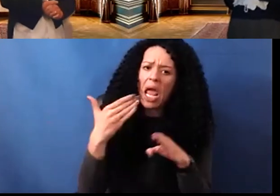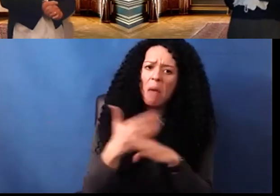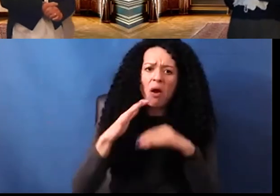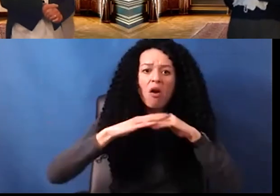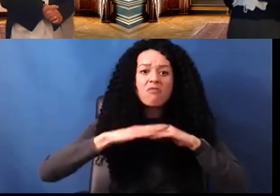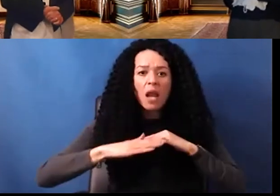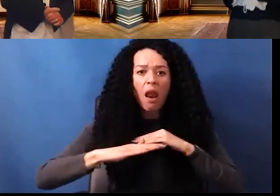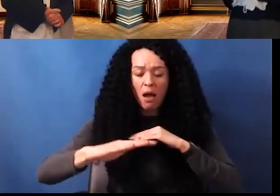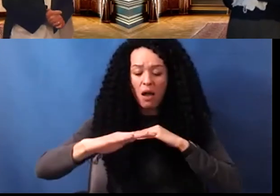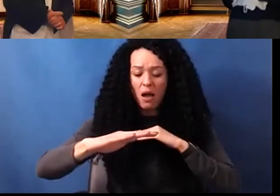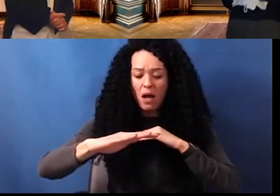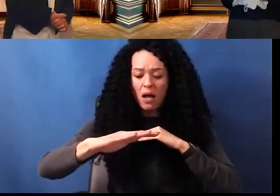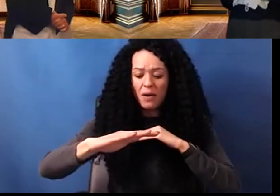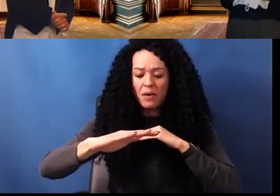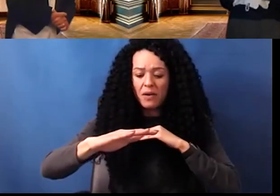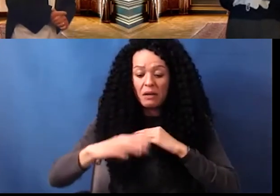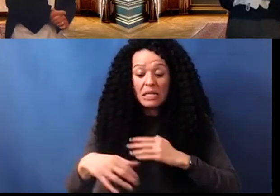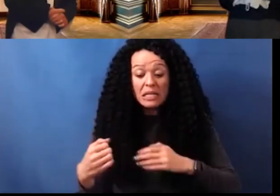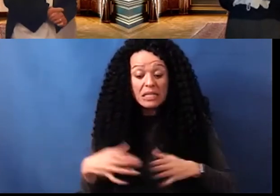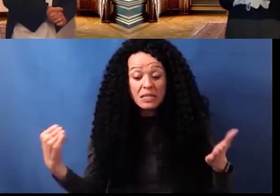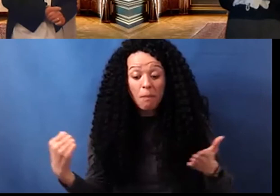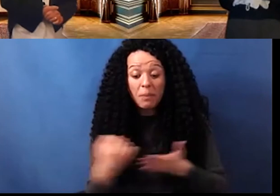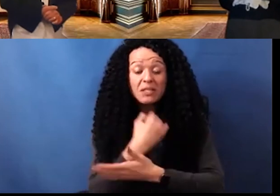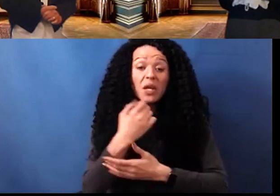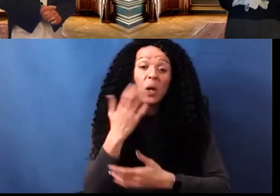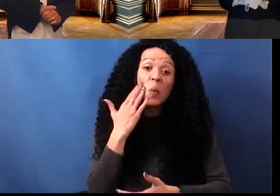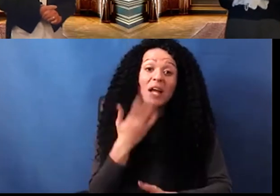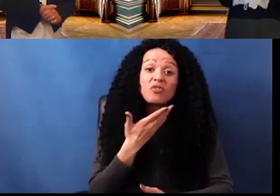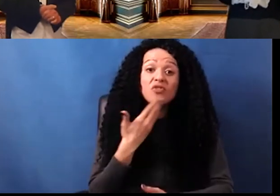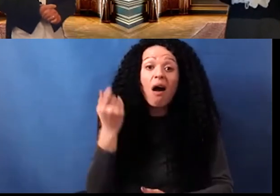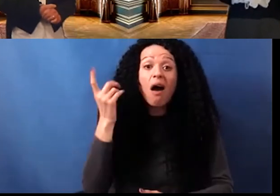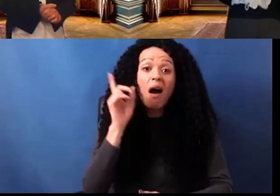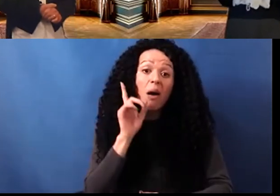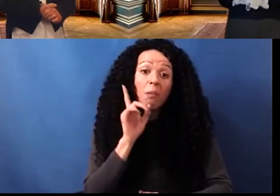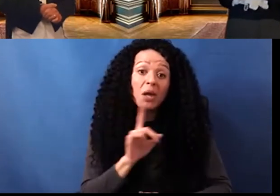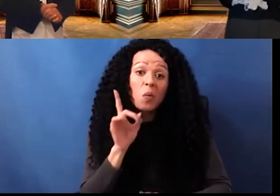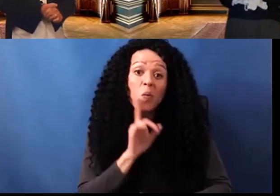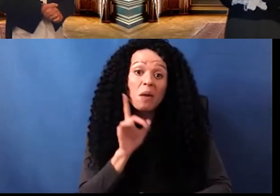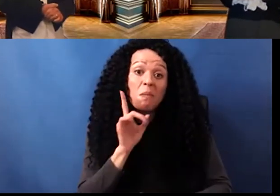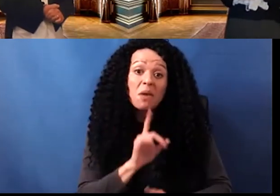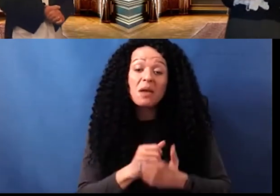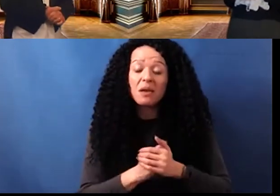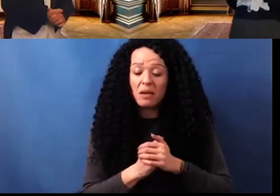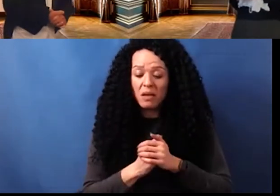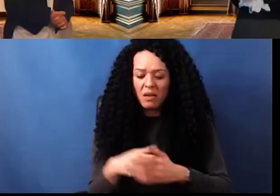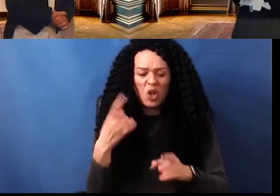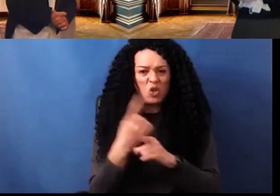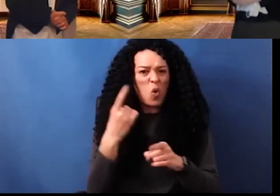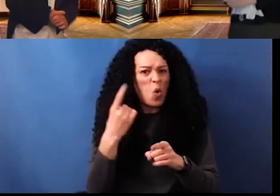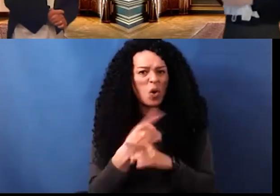And no wonder such very late hours should ruin her